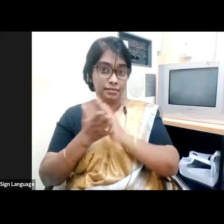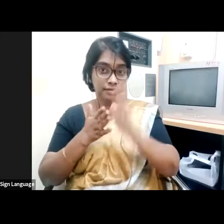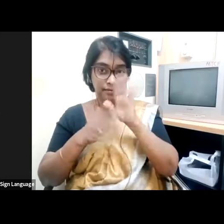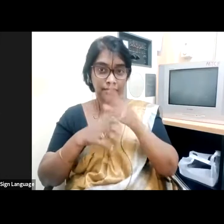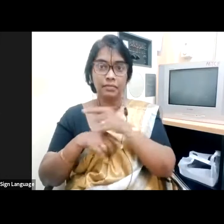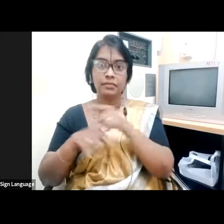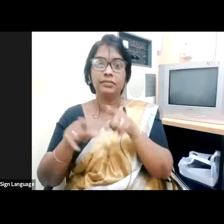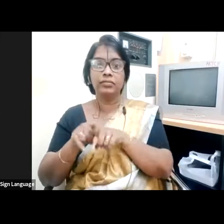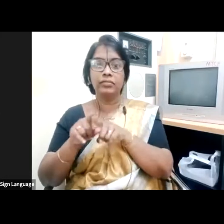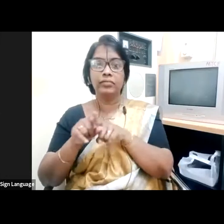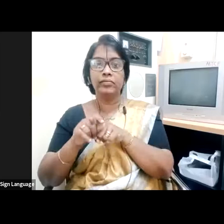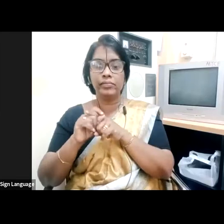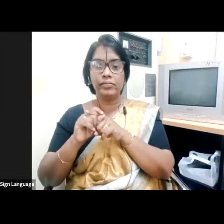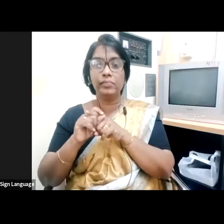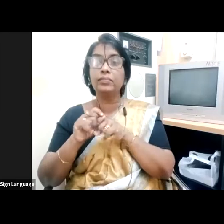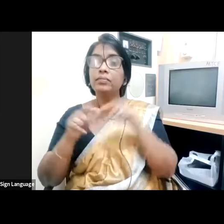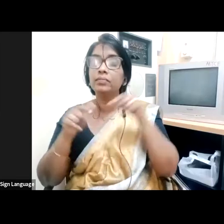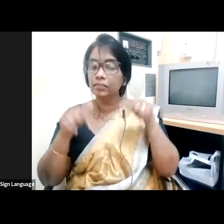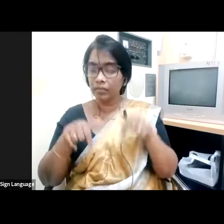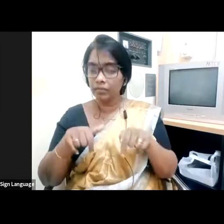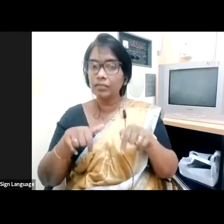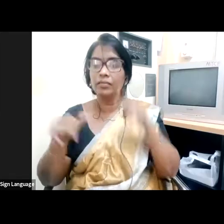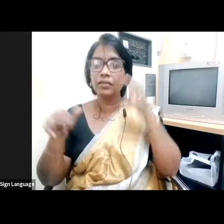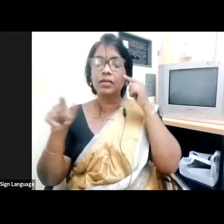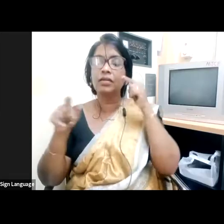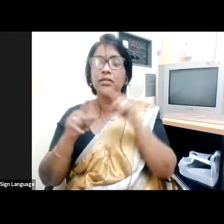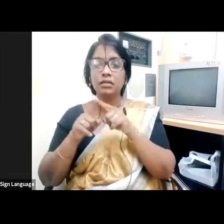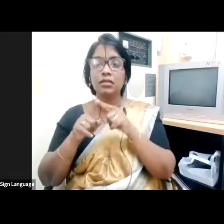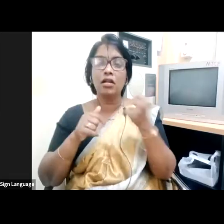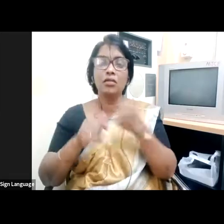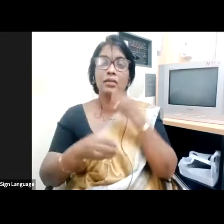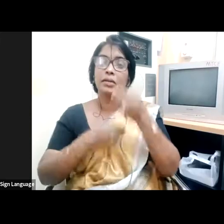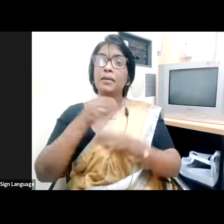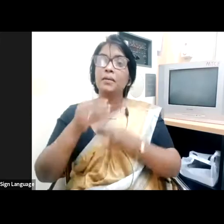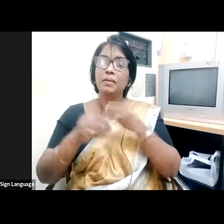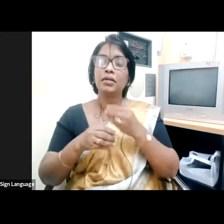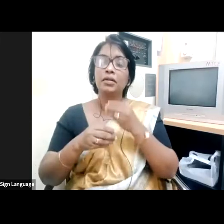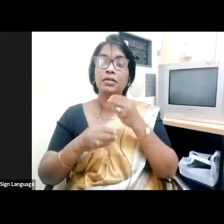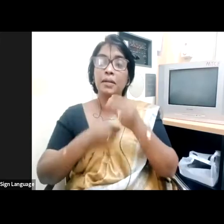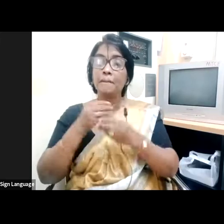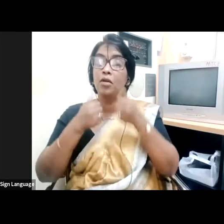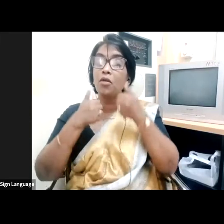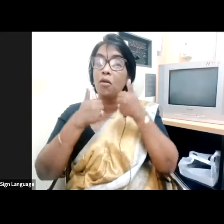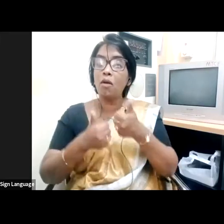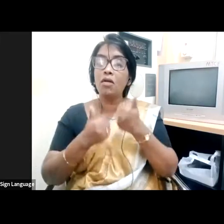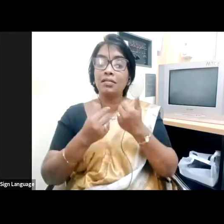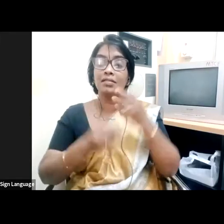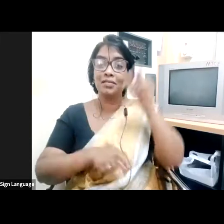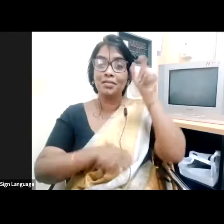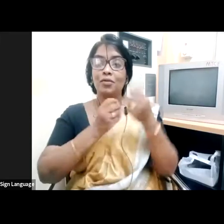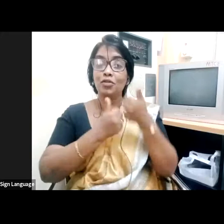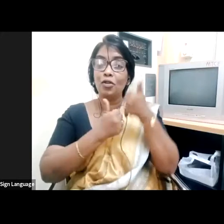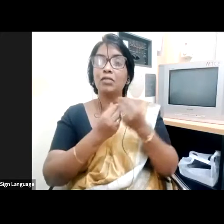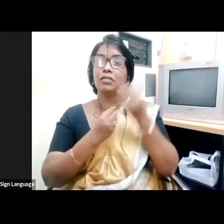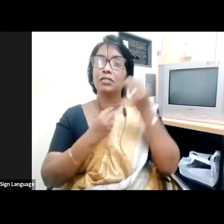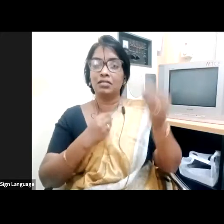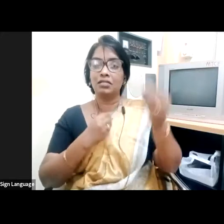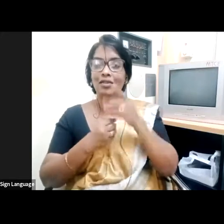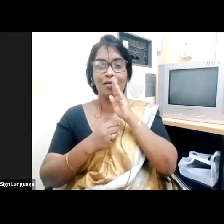good is good for business. With this, therefore, it became very easy for